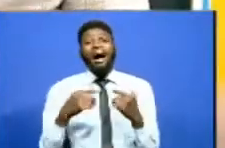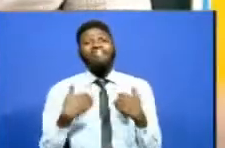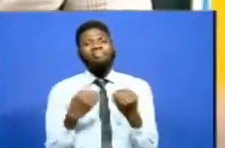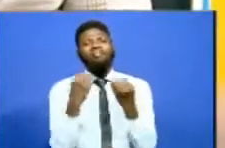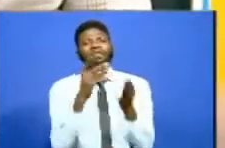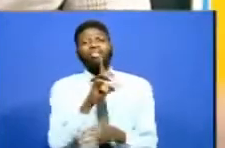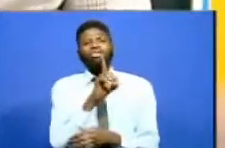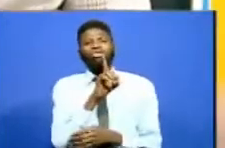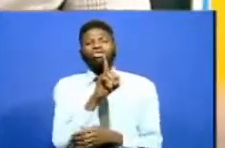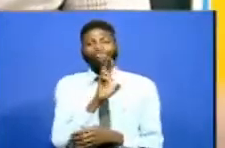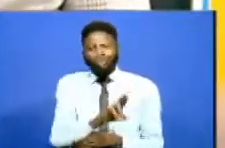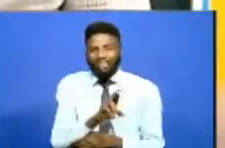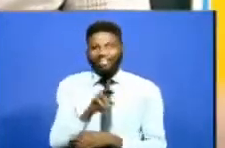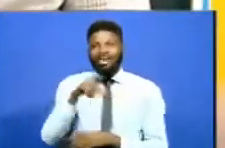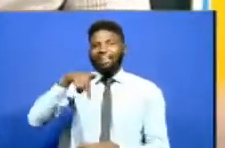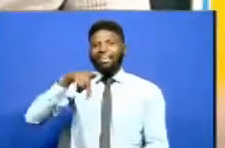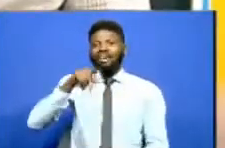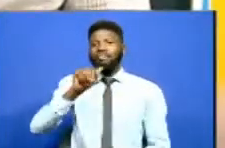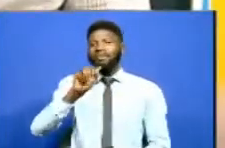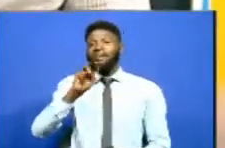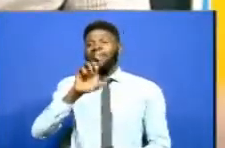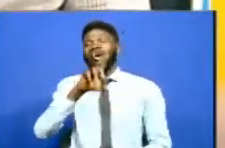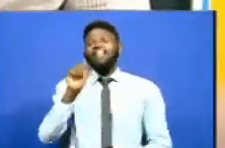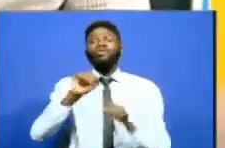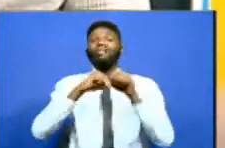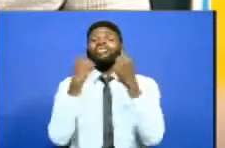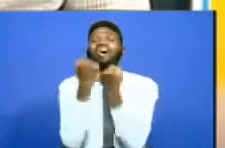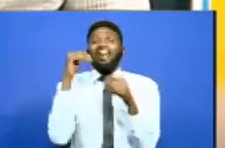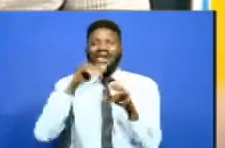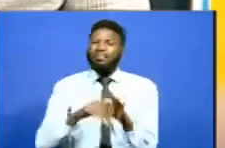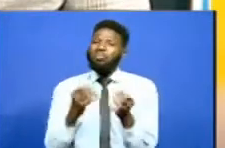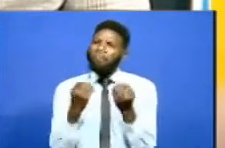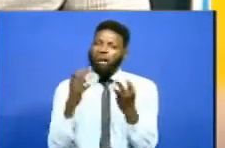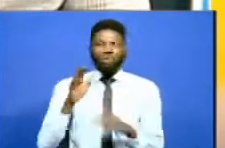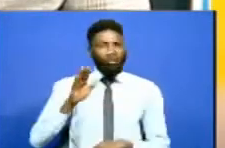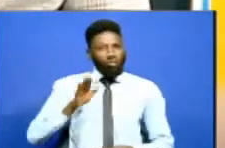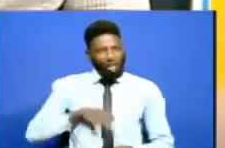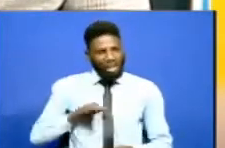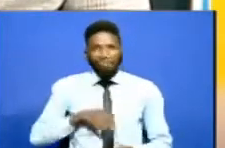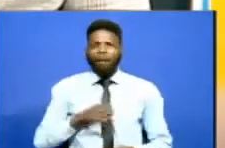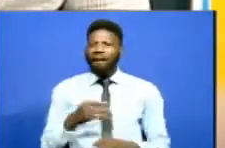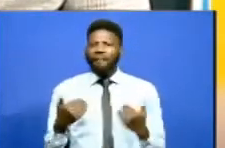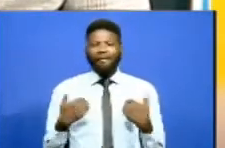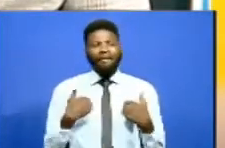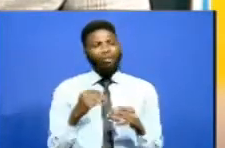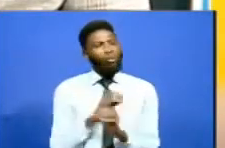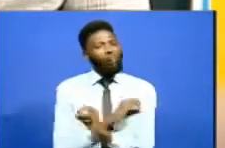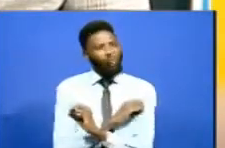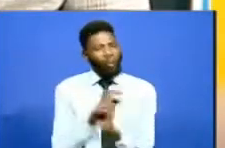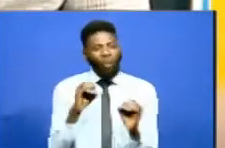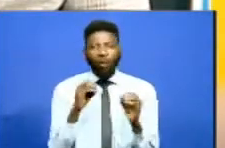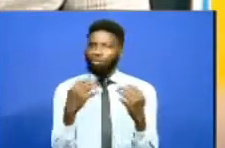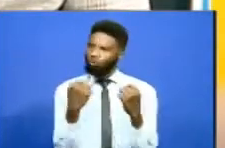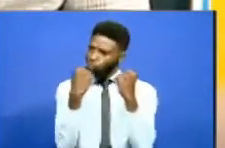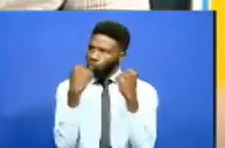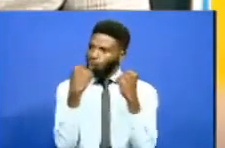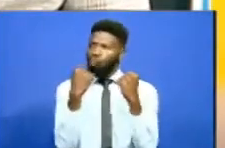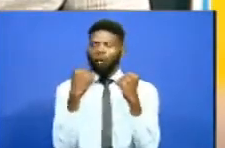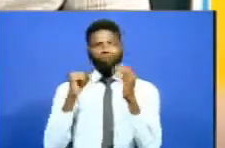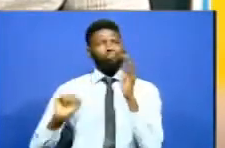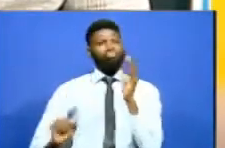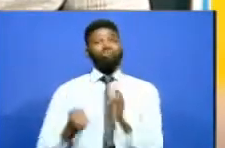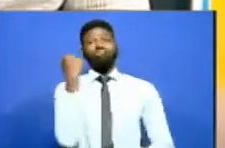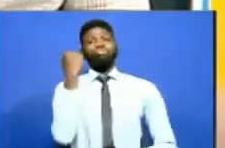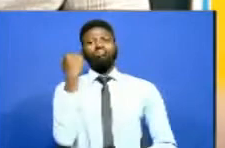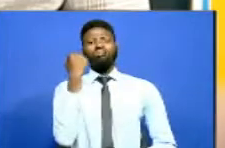in the society. There are so many women who would not have the courage and the strength to come out and lead, even if they